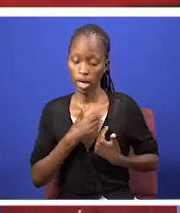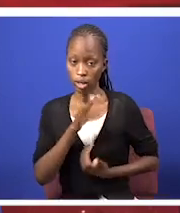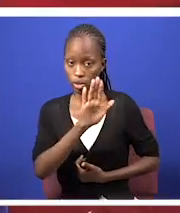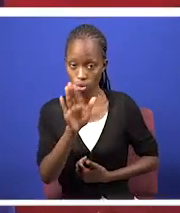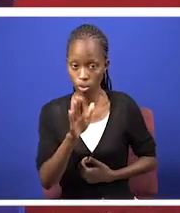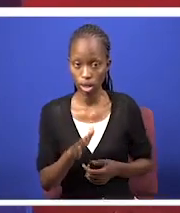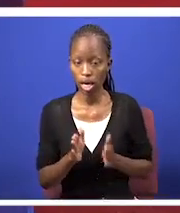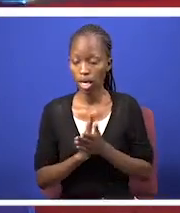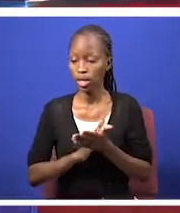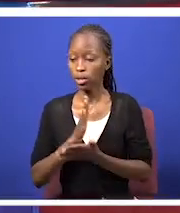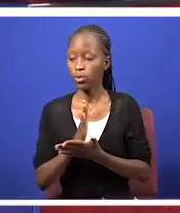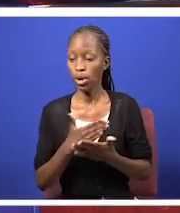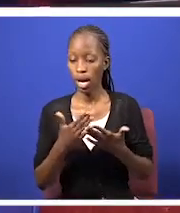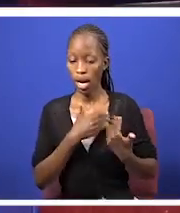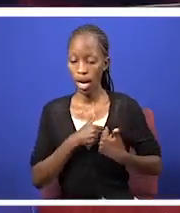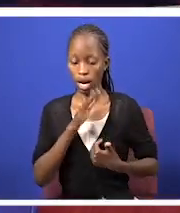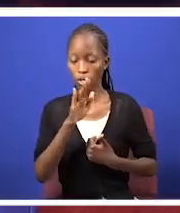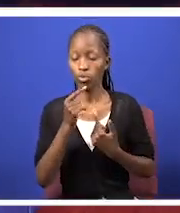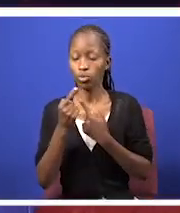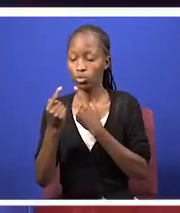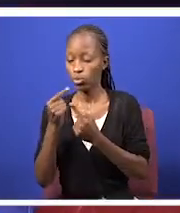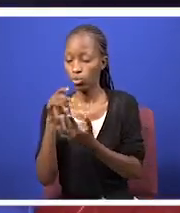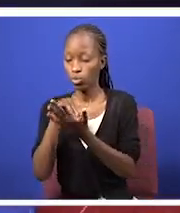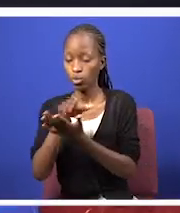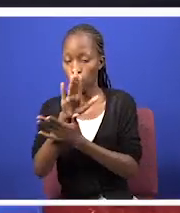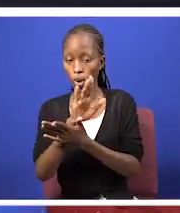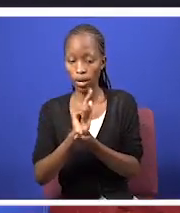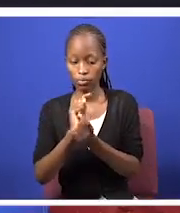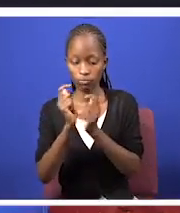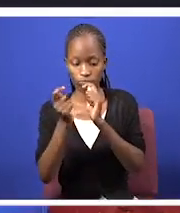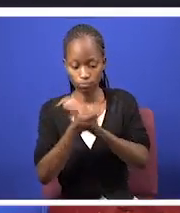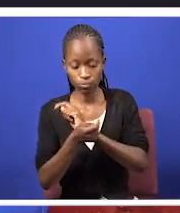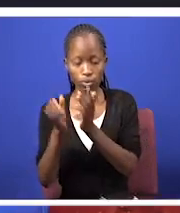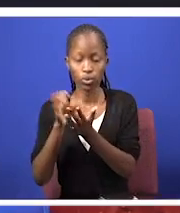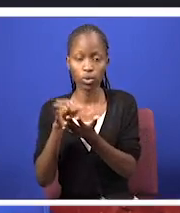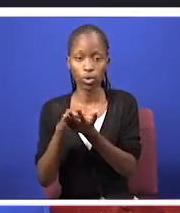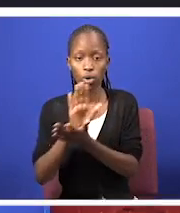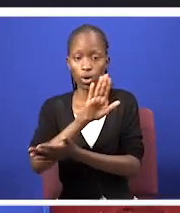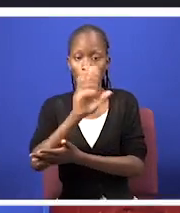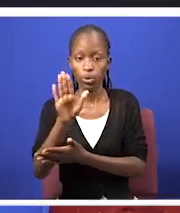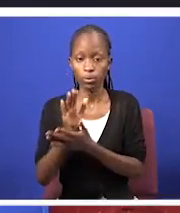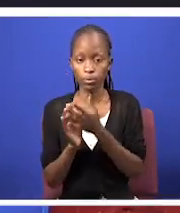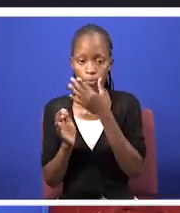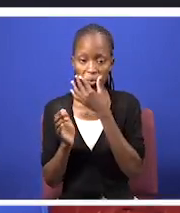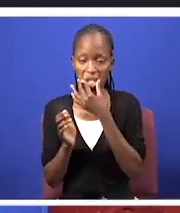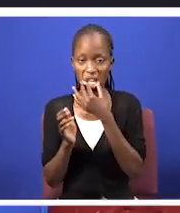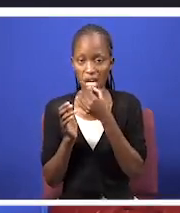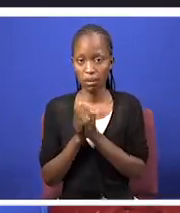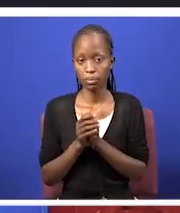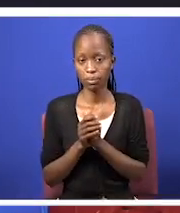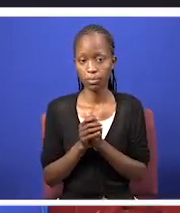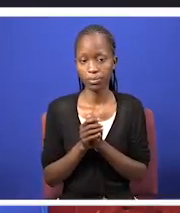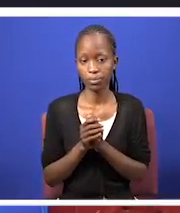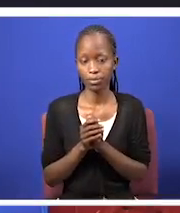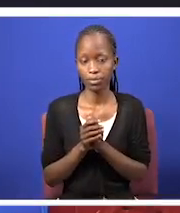to your heart, and through your heart to speak to your situation, and transform that situation into a space for